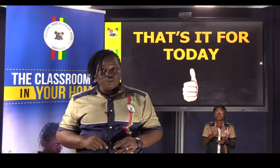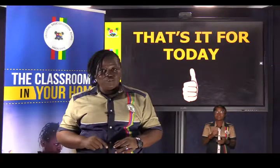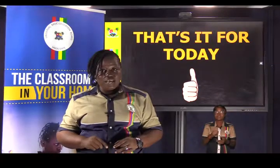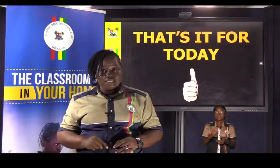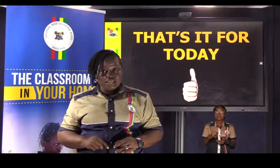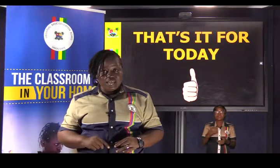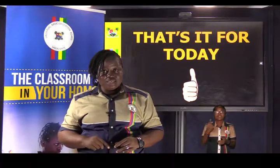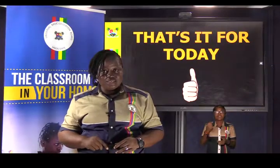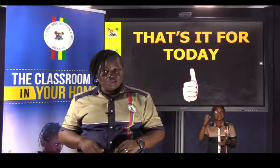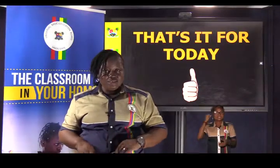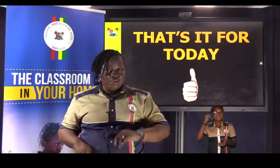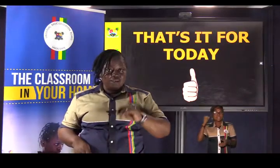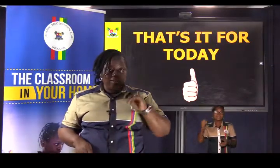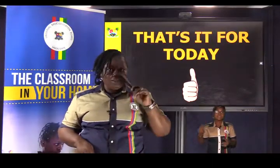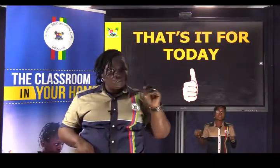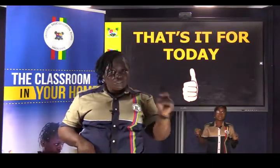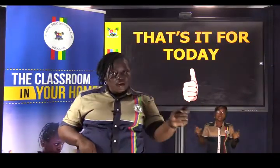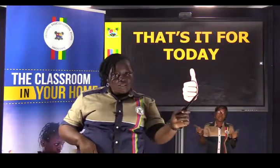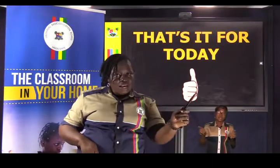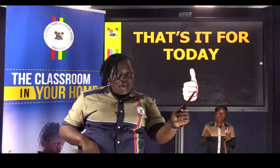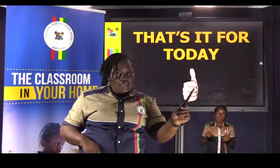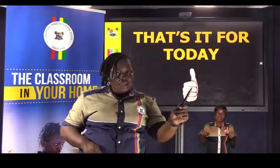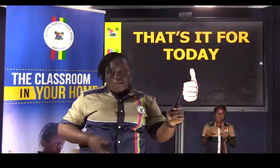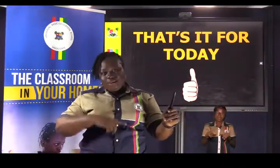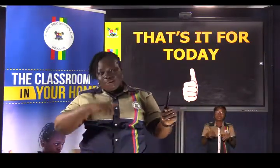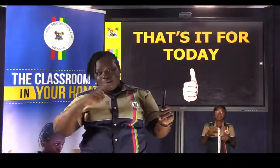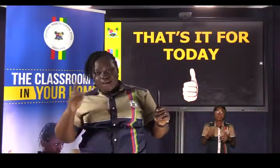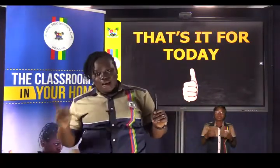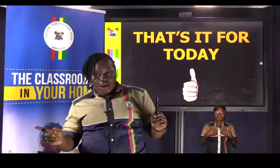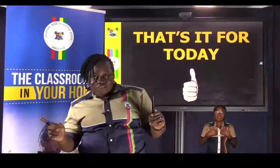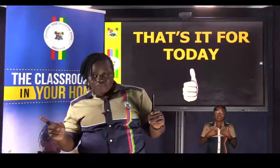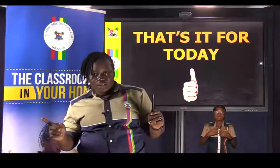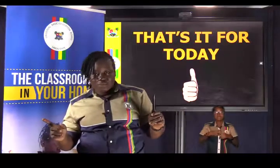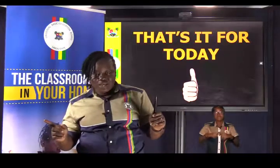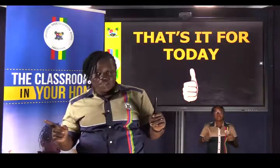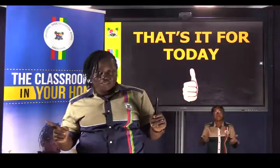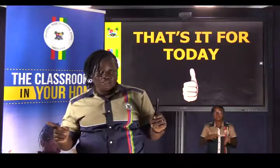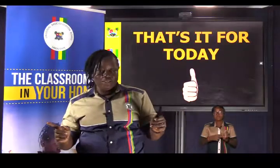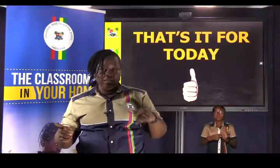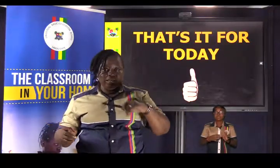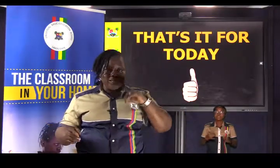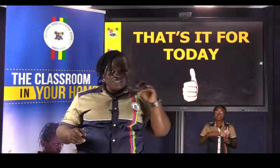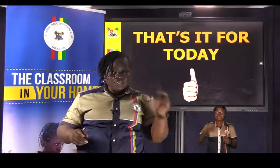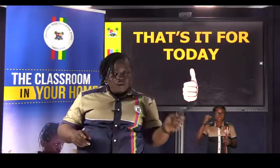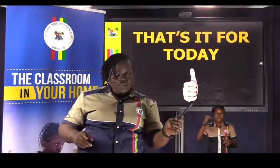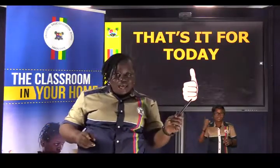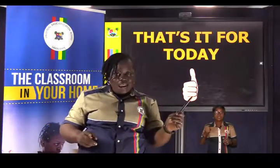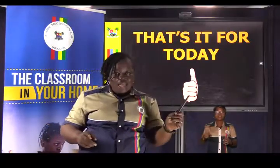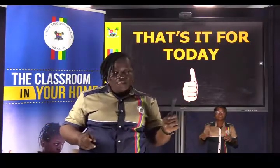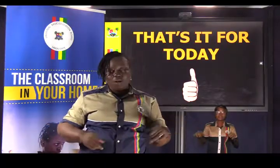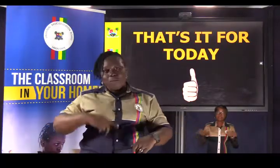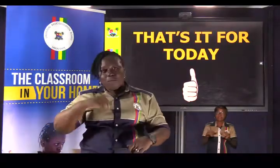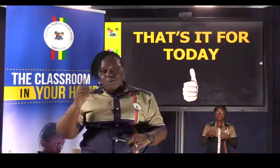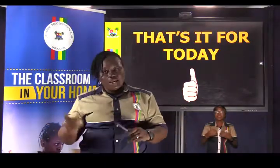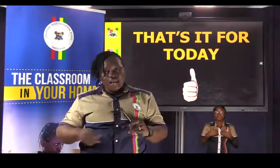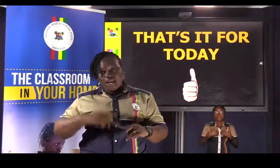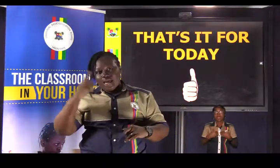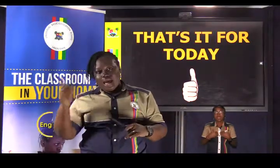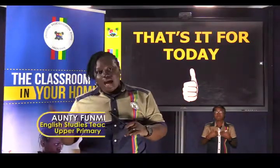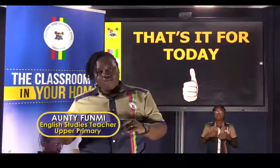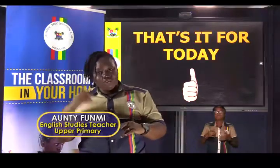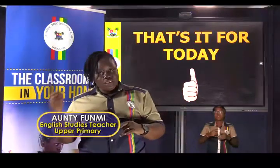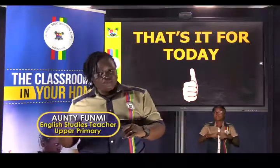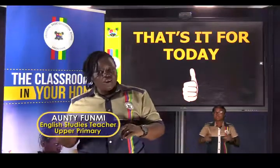in the course of the lesson is, they sound alike, they have different meanings. They sound alike, but